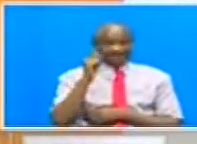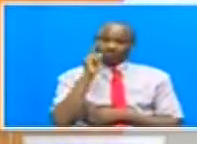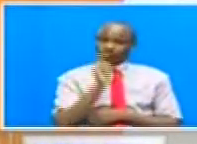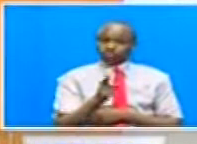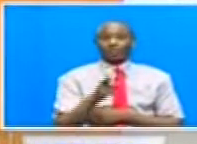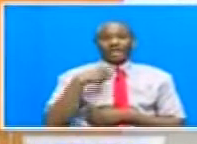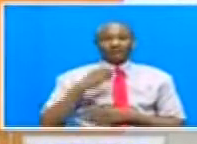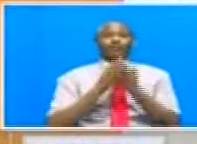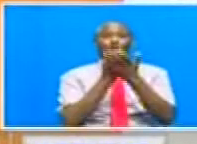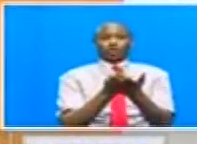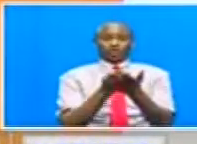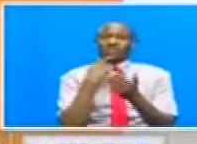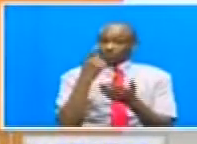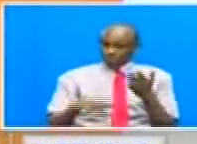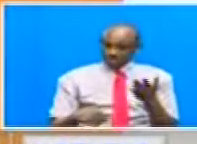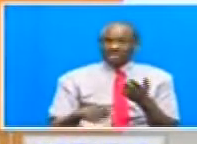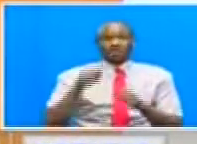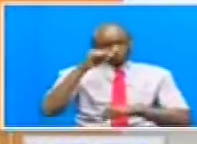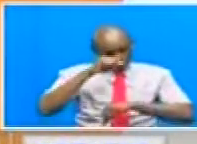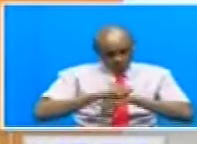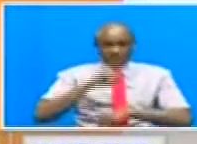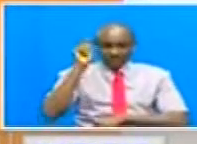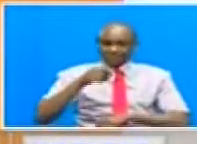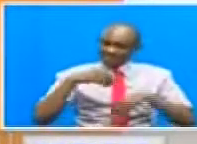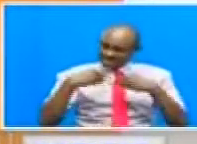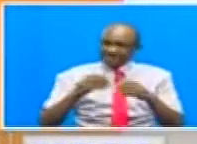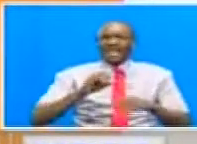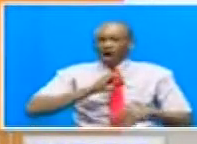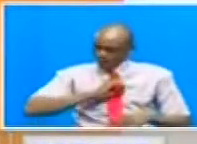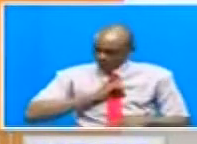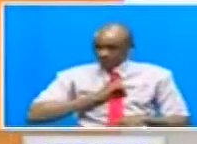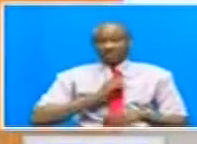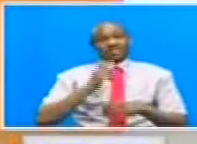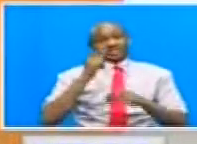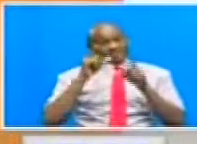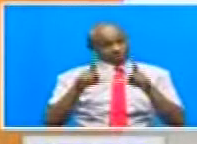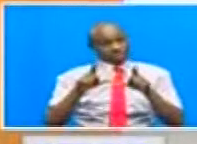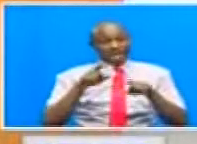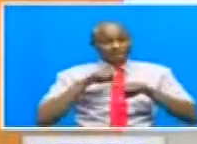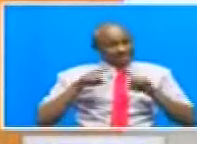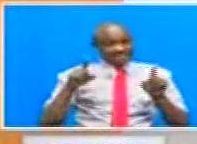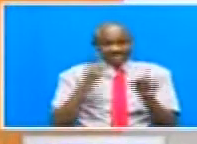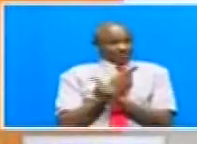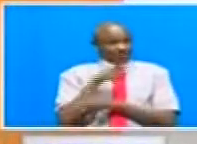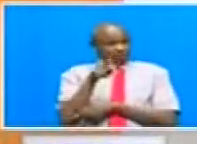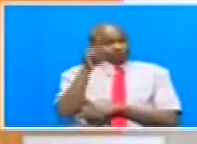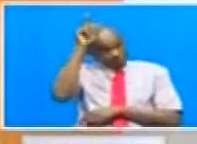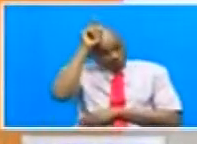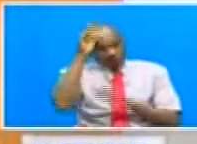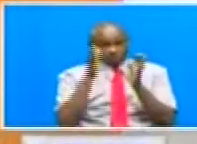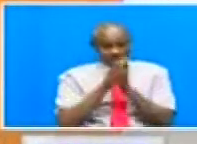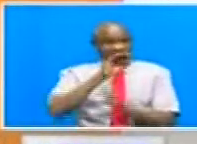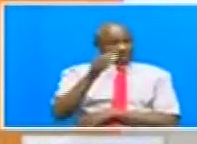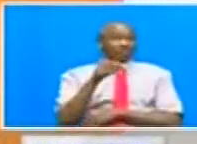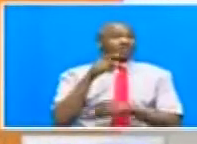that was passed that schools should be given their own title deeds. But the difference between probably the rural setup and the urban